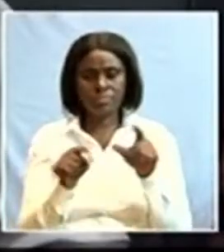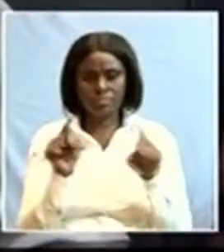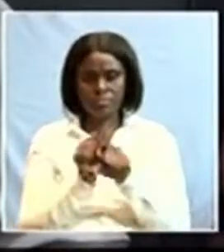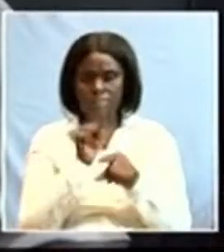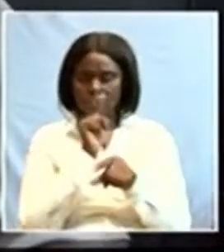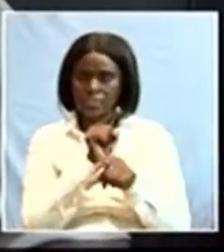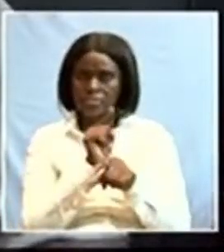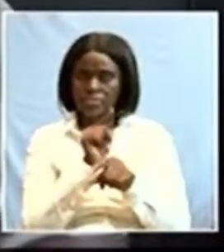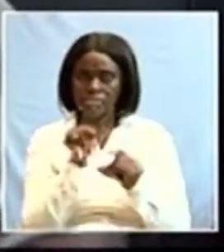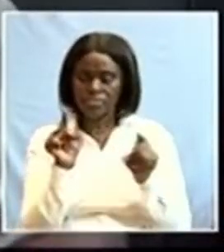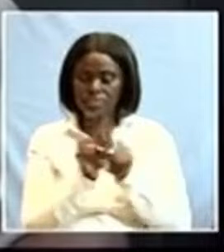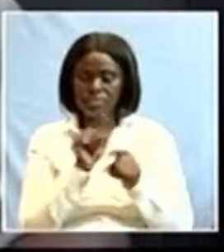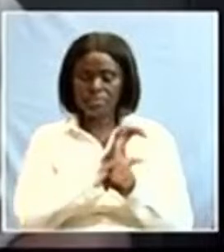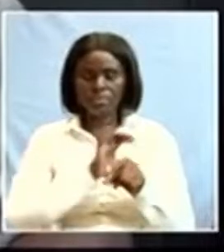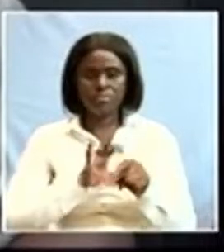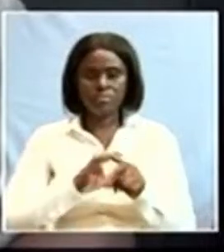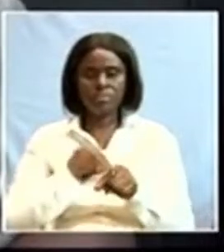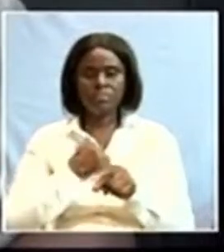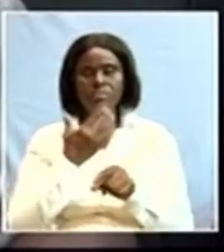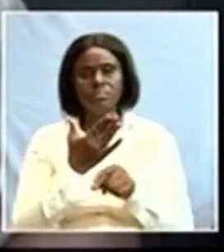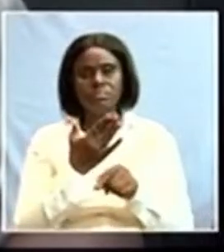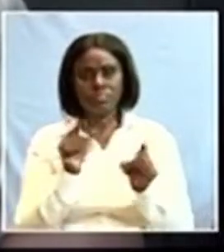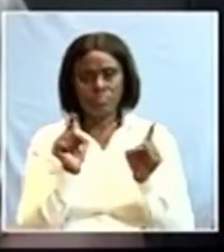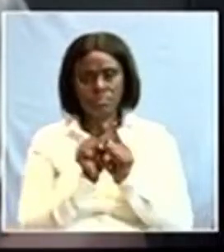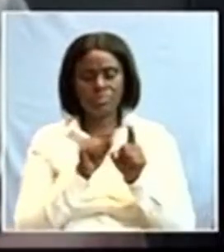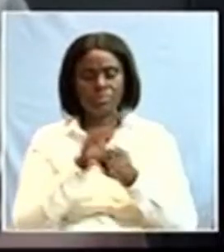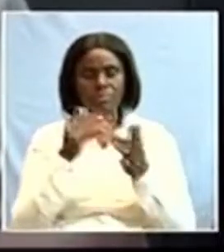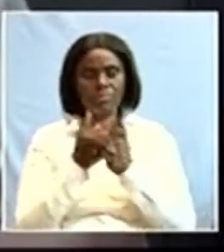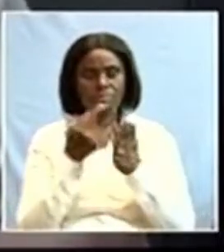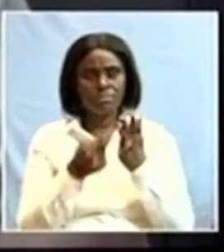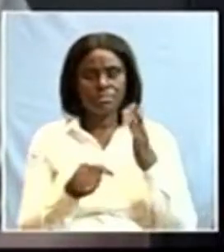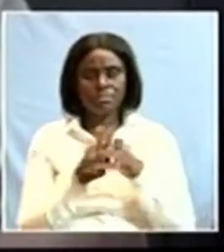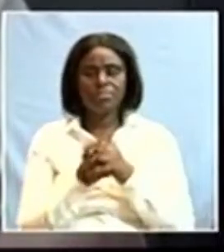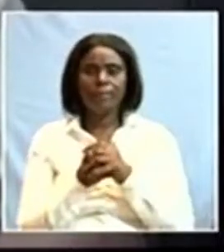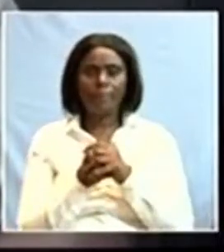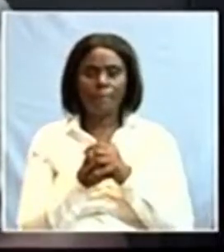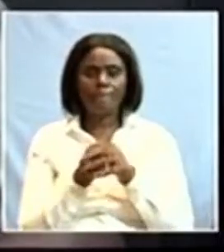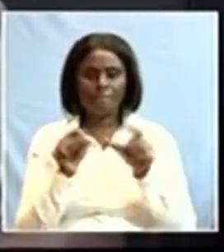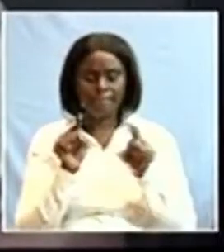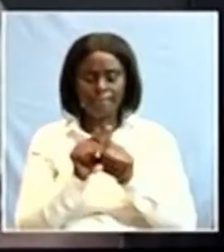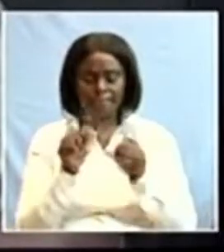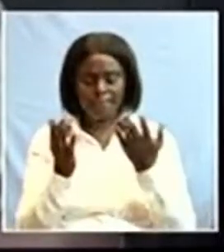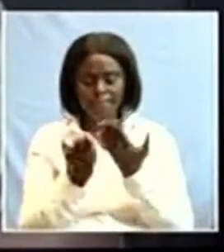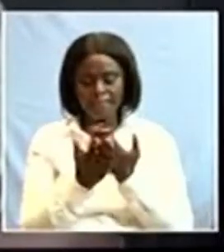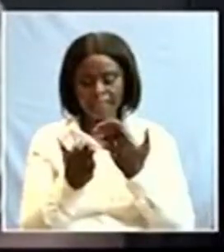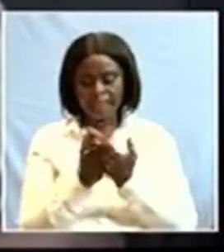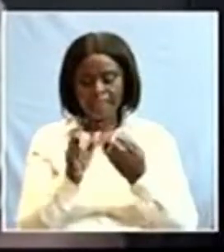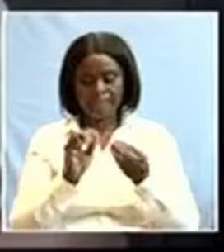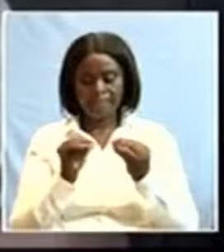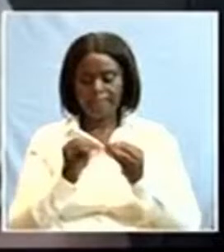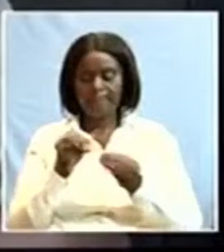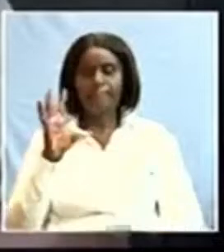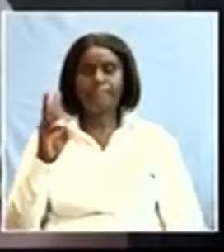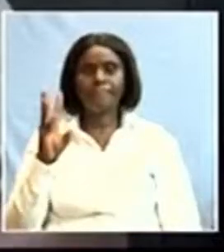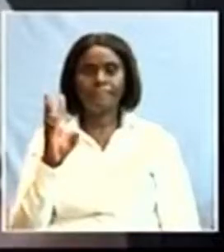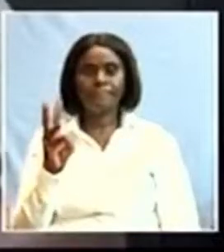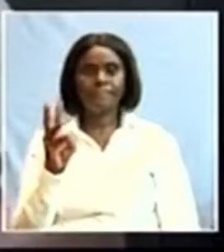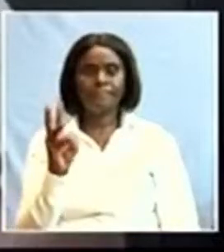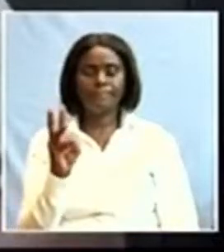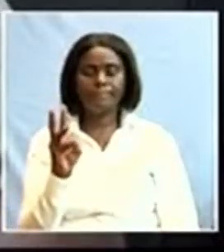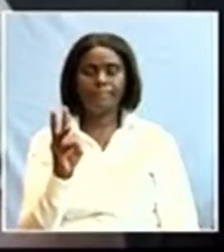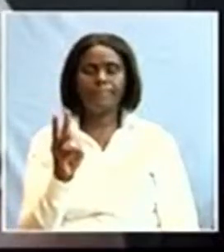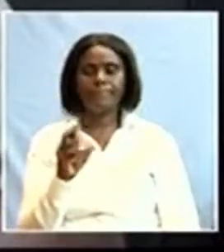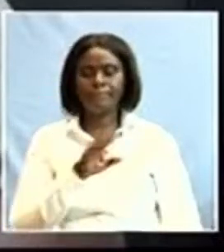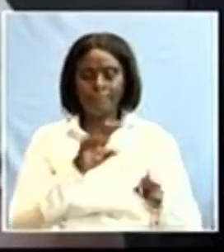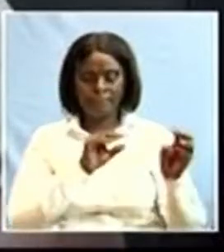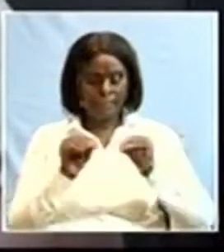this company is on Appendix 6. We go